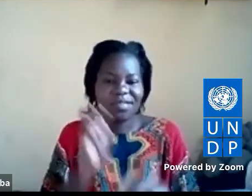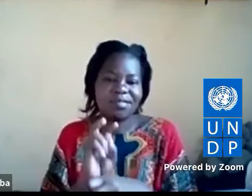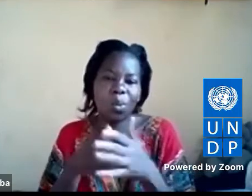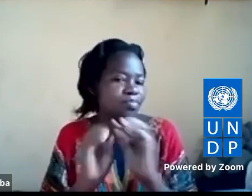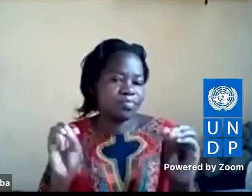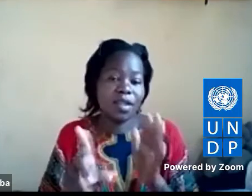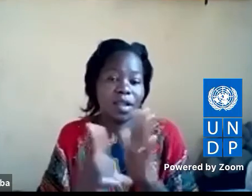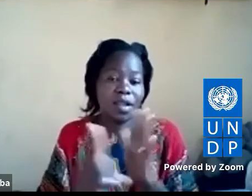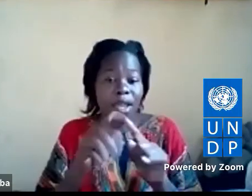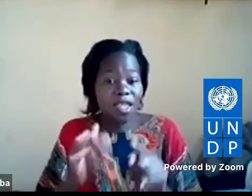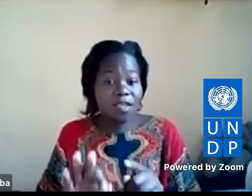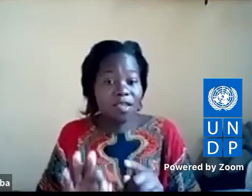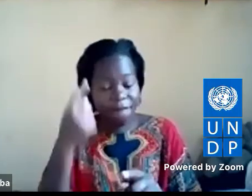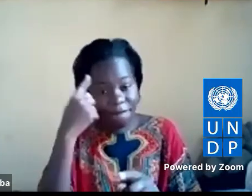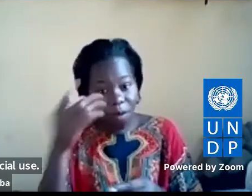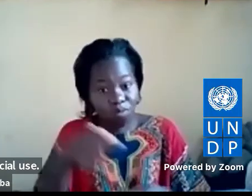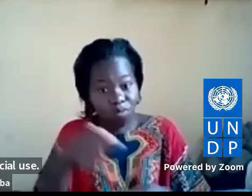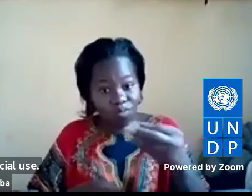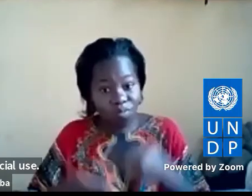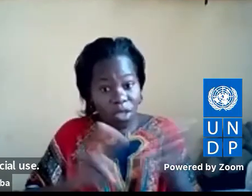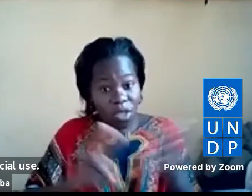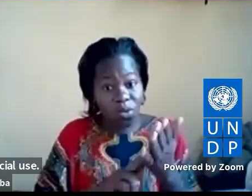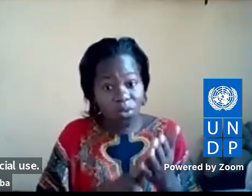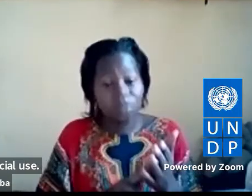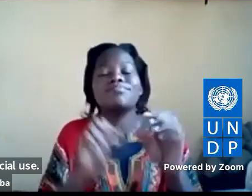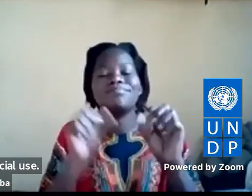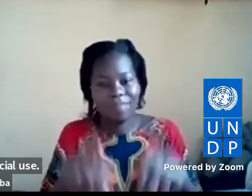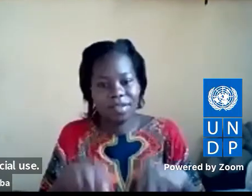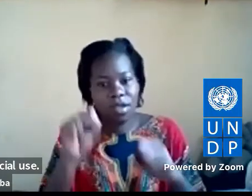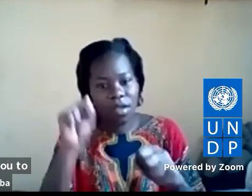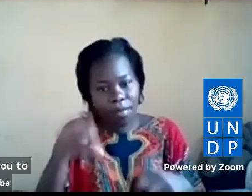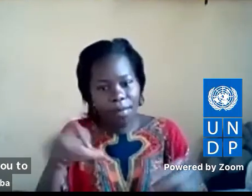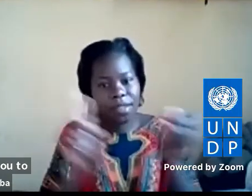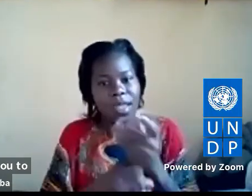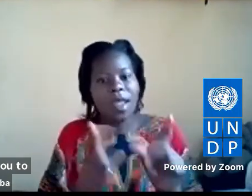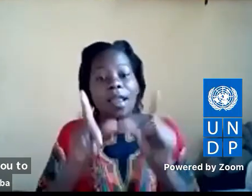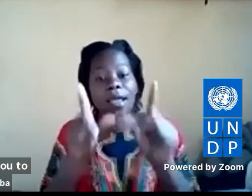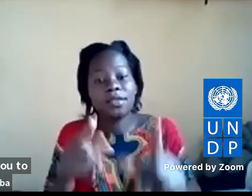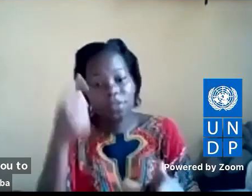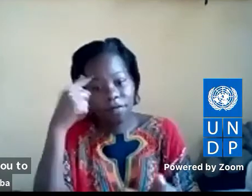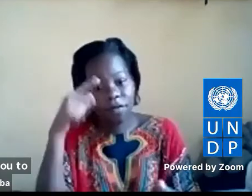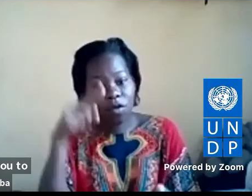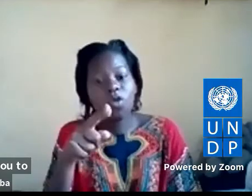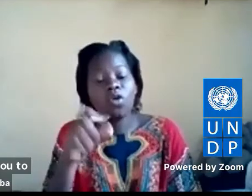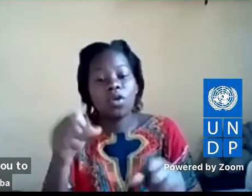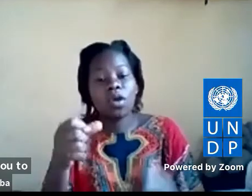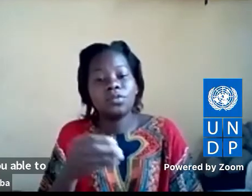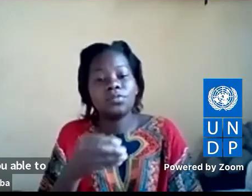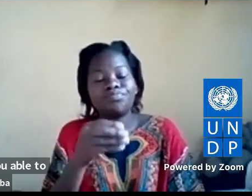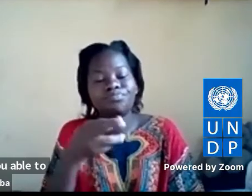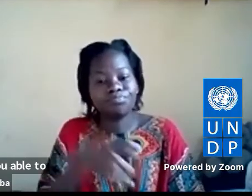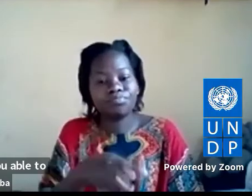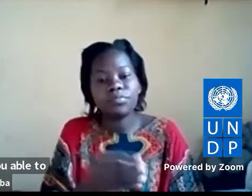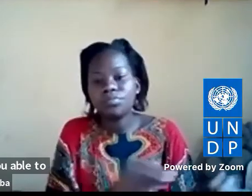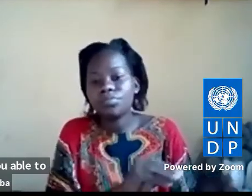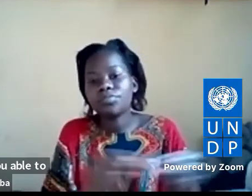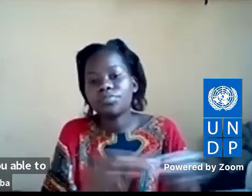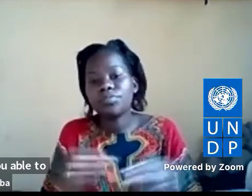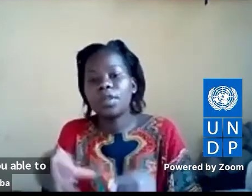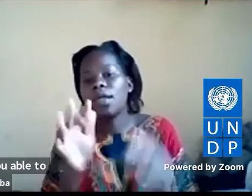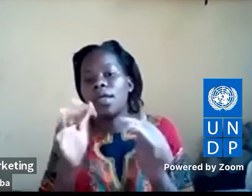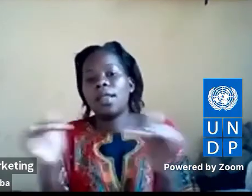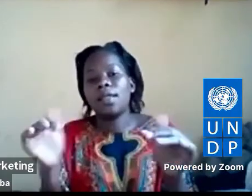commercial use, definitely you will have to get a license for you to able to extract it on a large scale and also